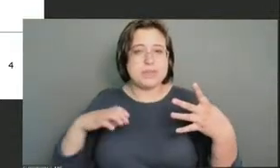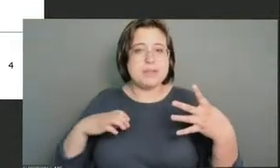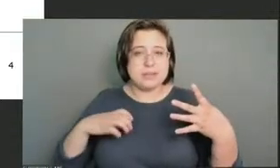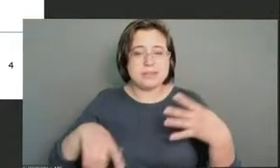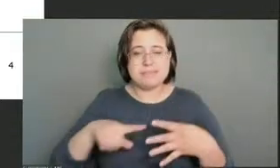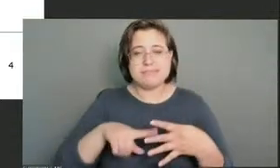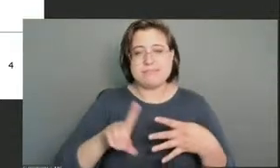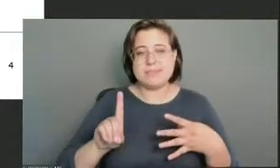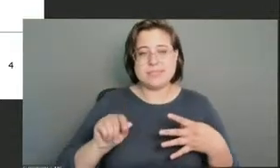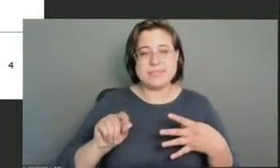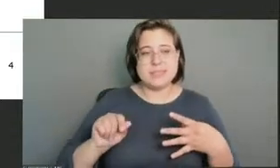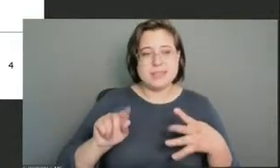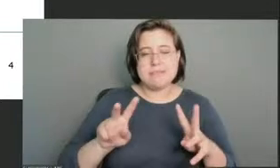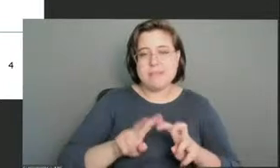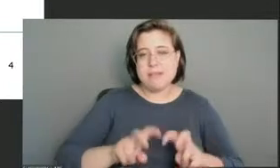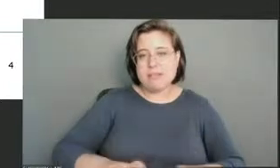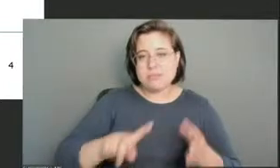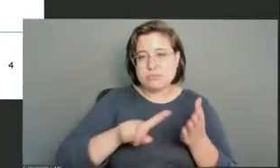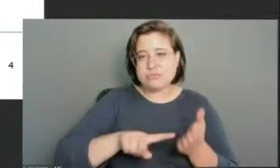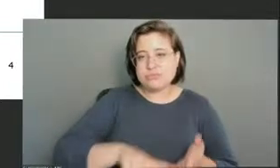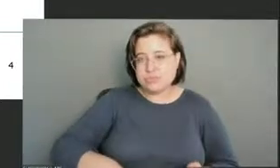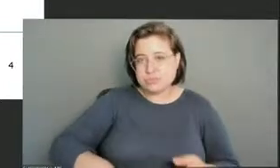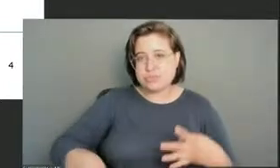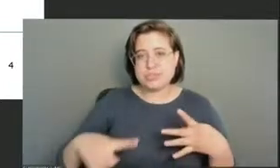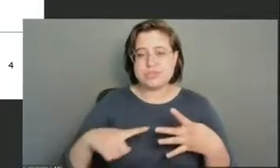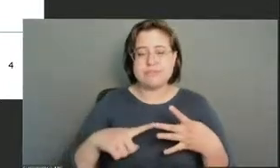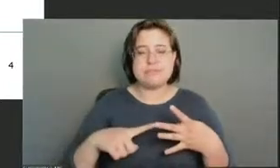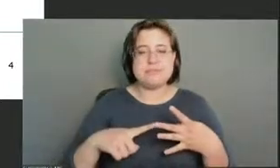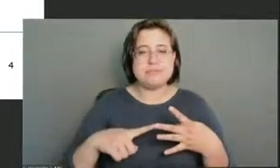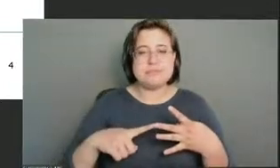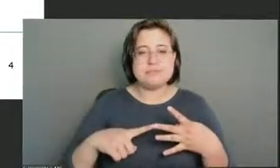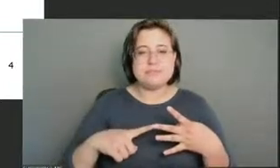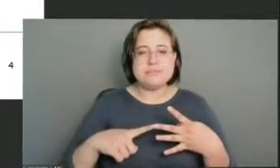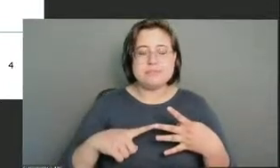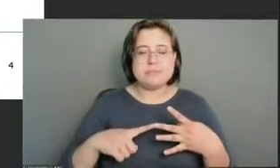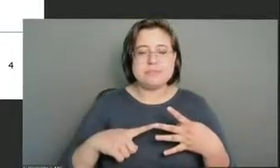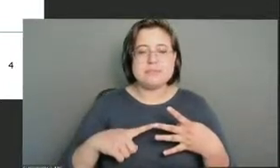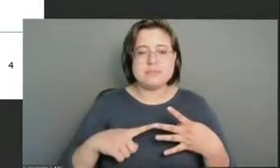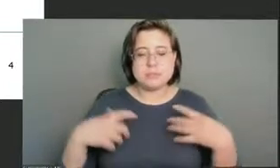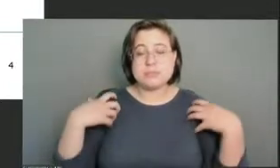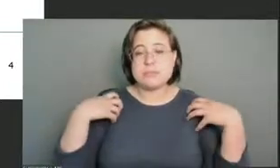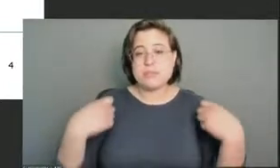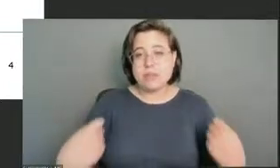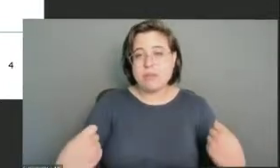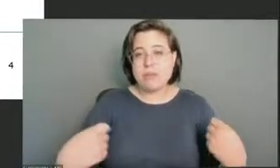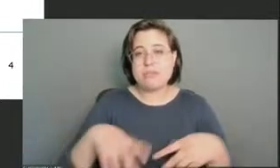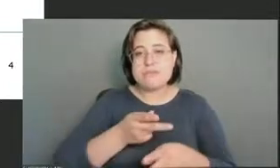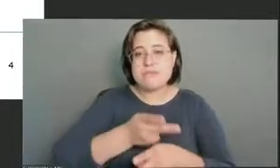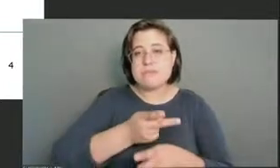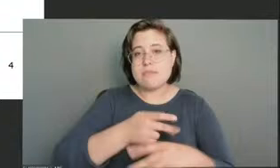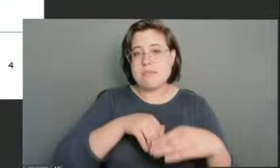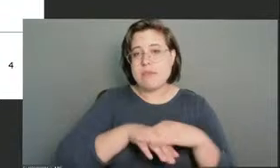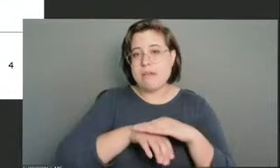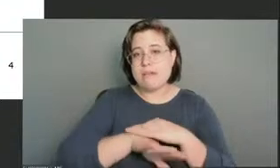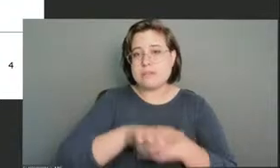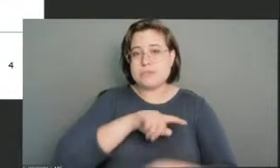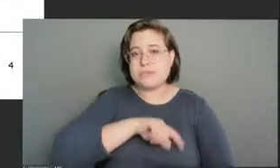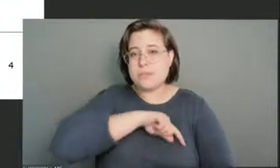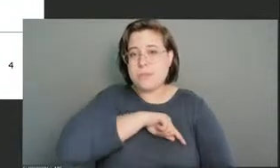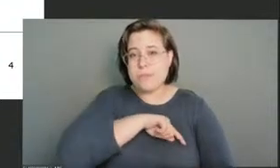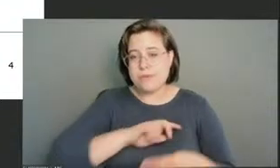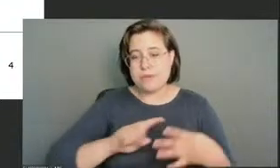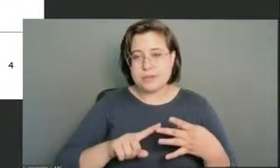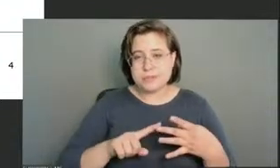data, analytics, and research subcommittees, and we also have the health care access and quality